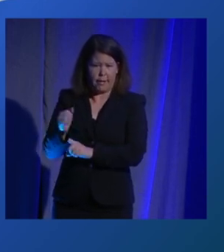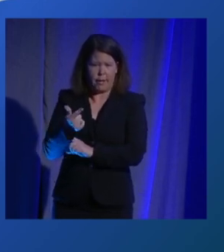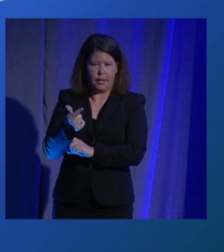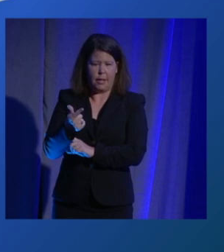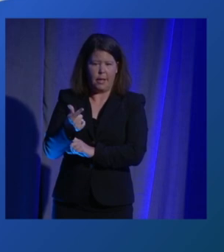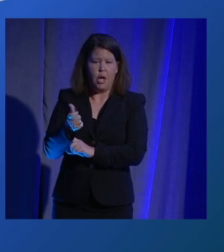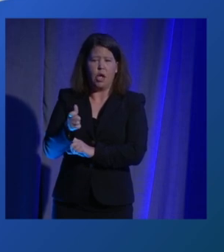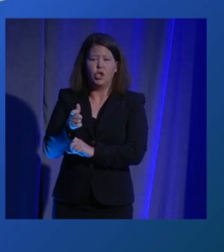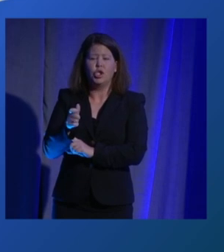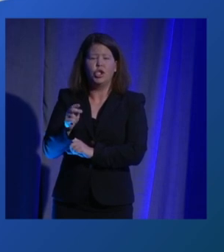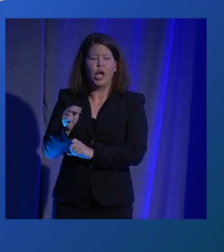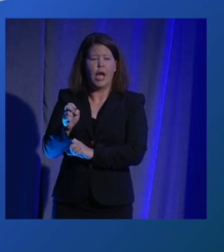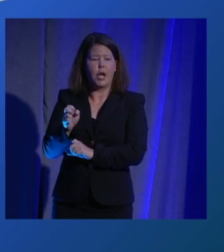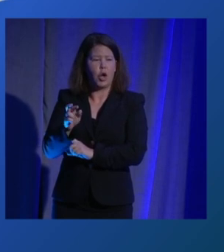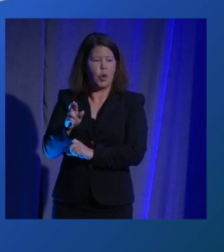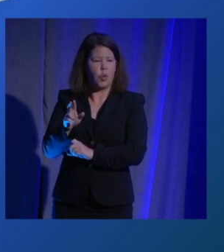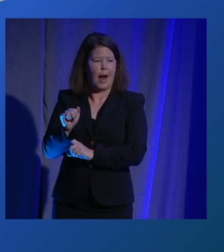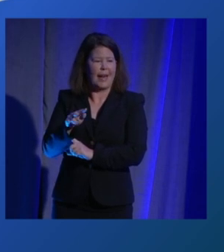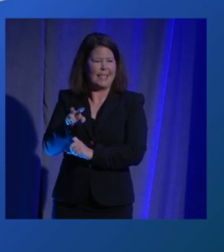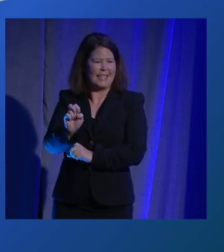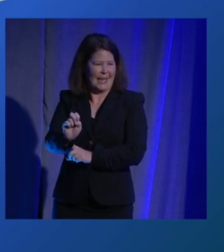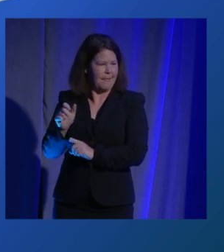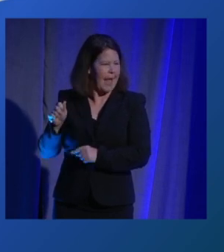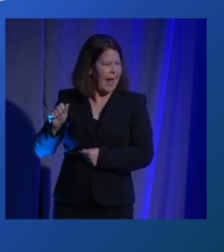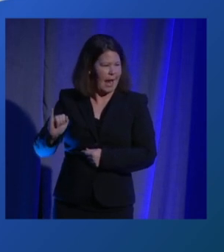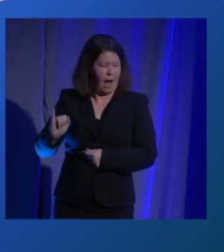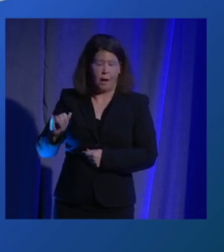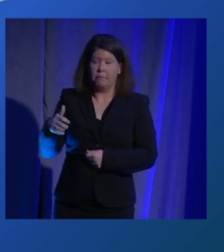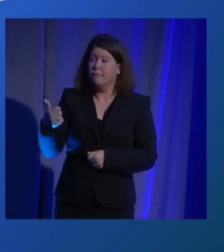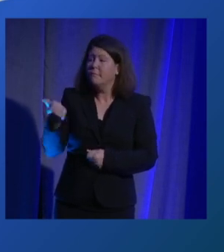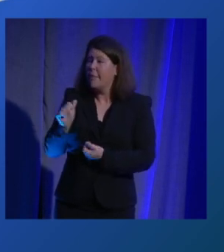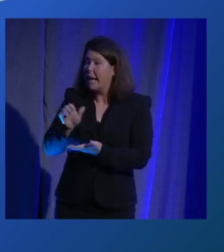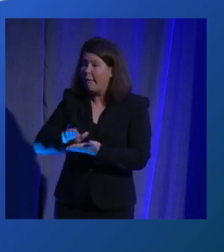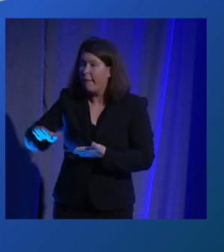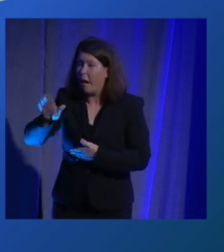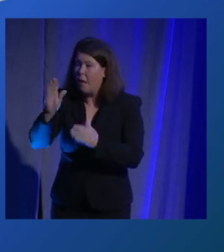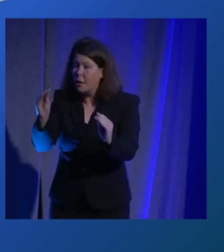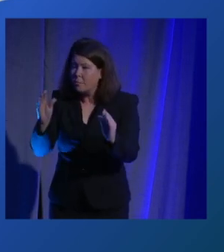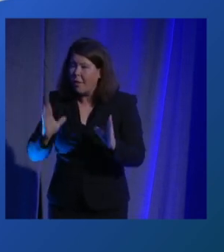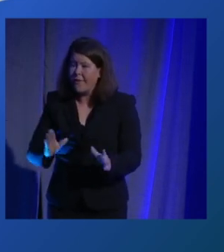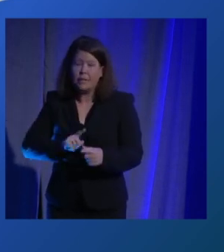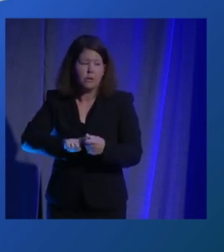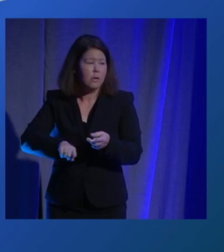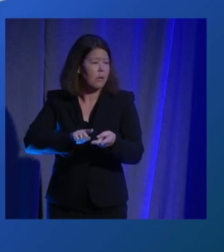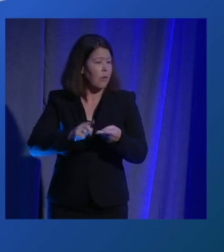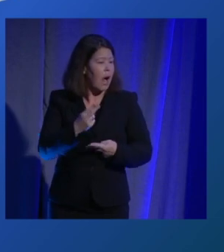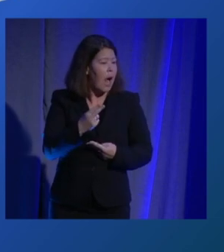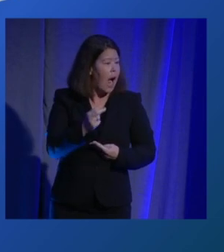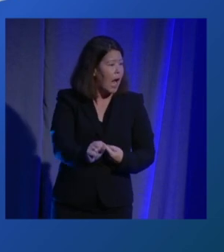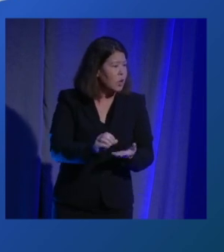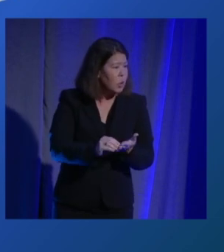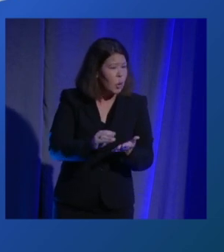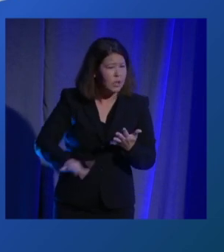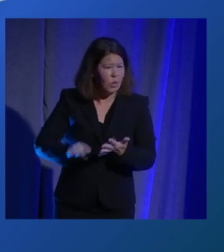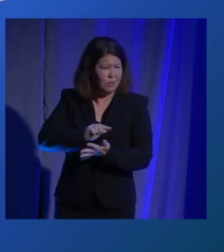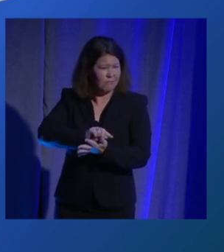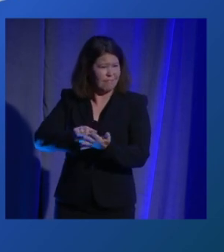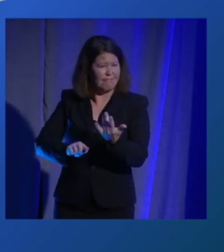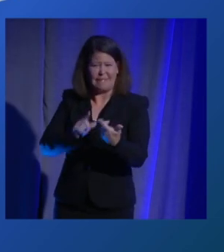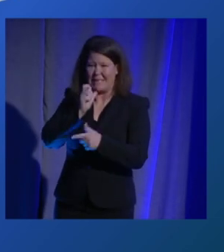any college professor any high school student who doesn't know chat